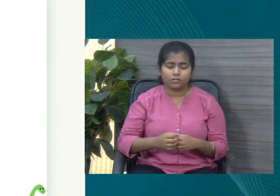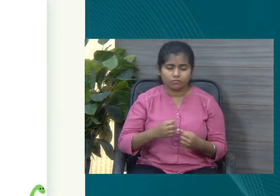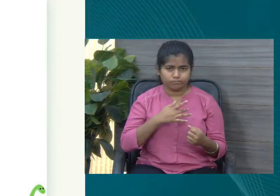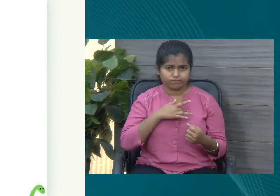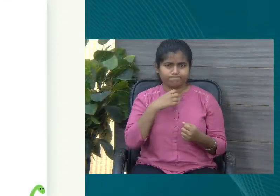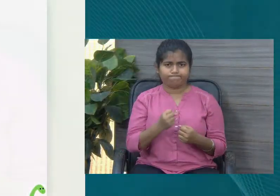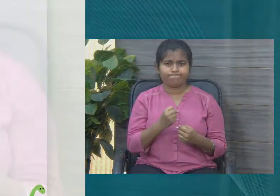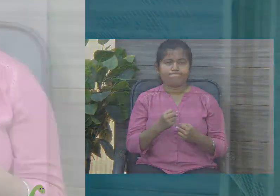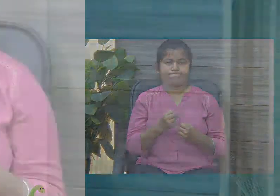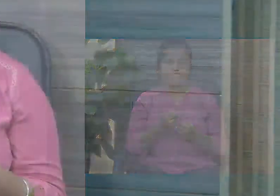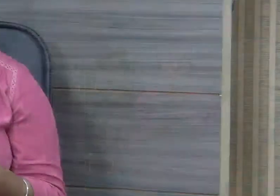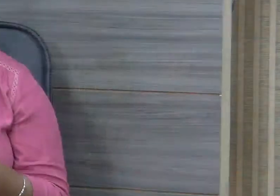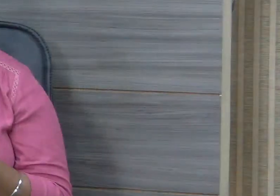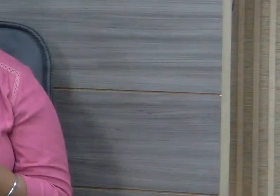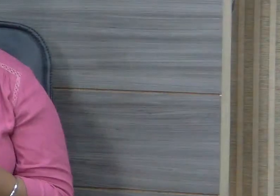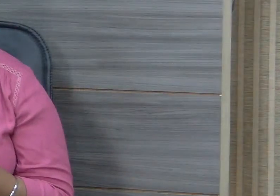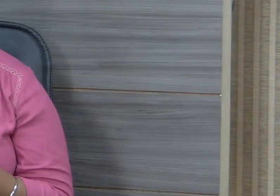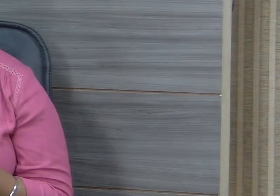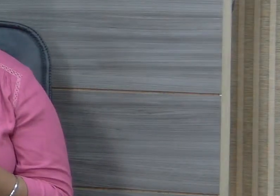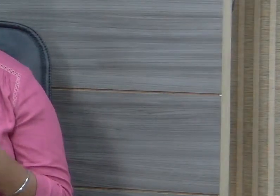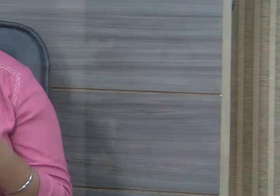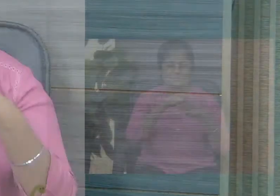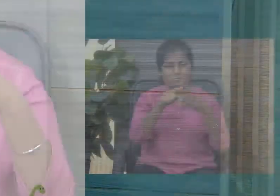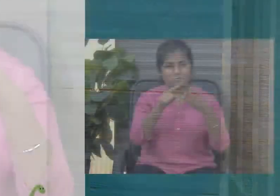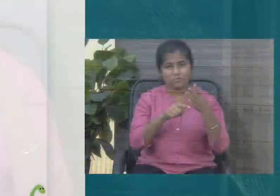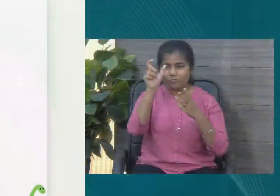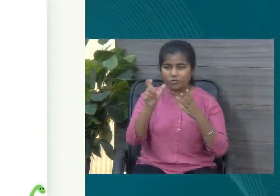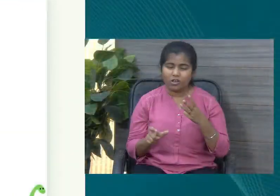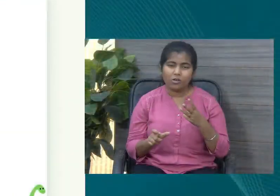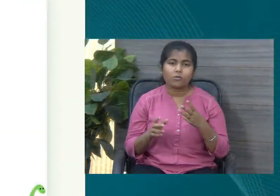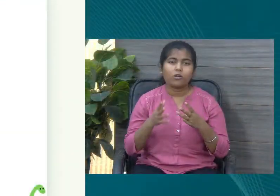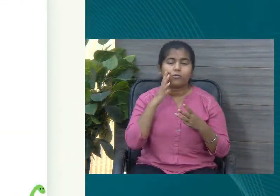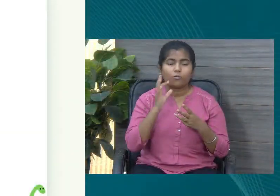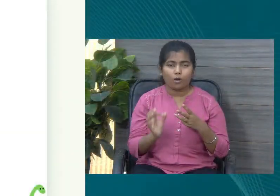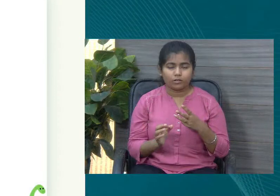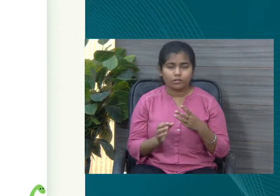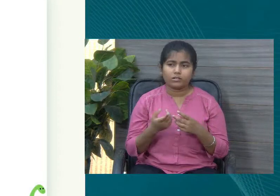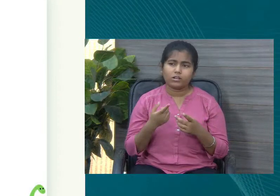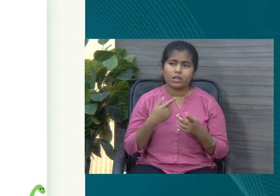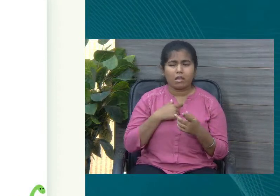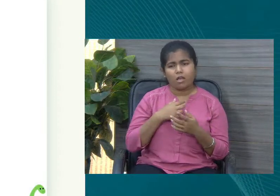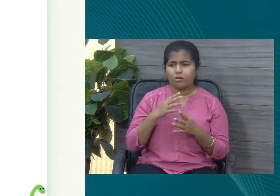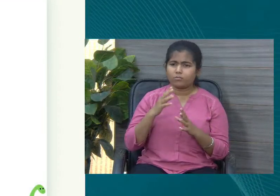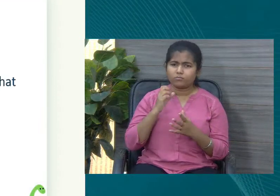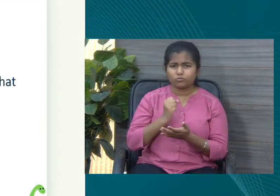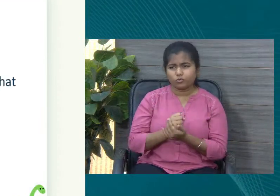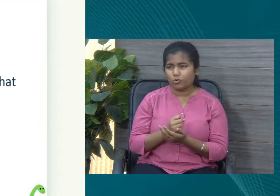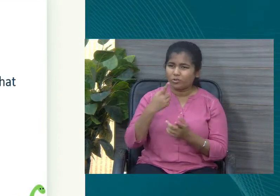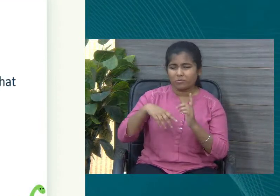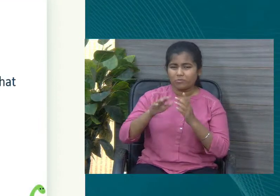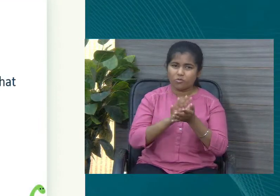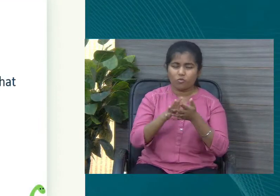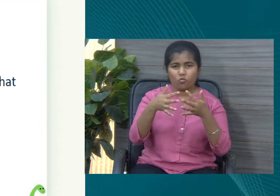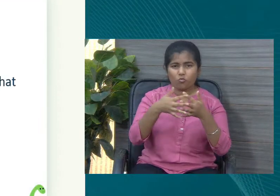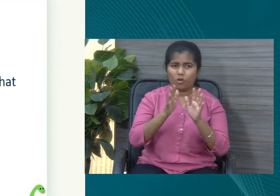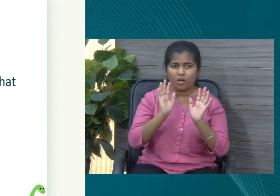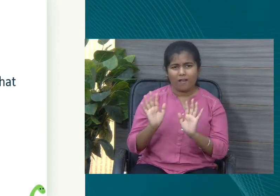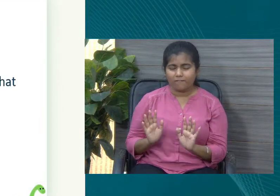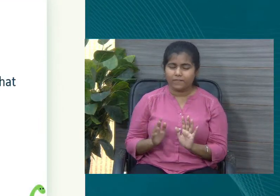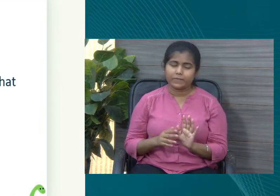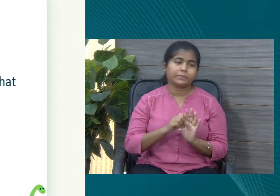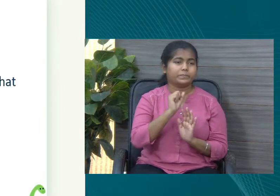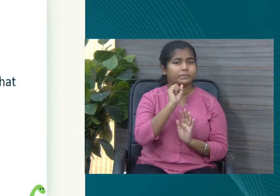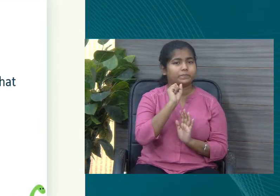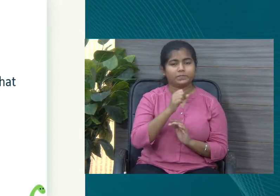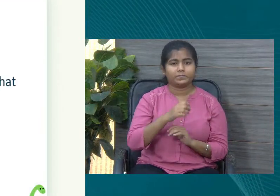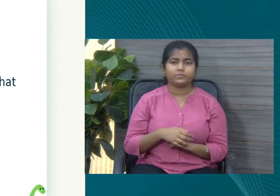boulder. So those were the keywords, and ma'am, I'm quite sure you have homework as well, right? Yes.